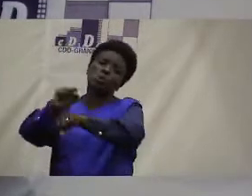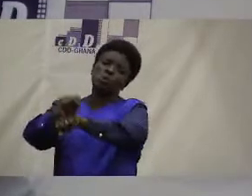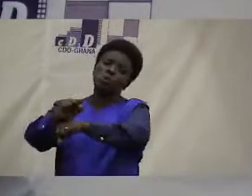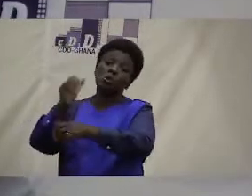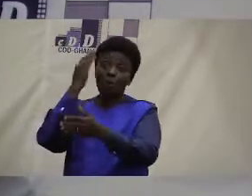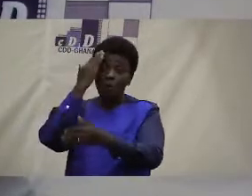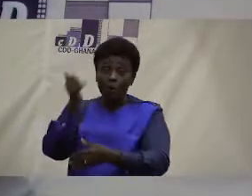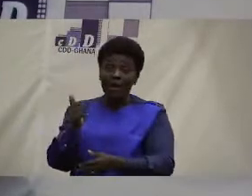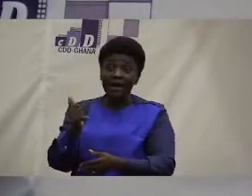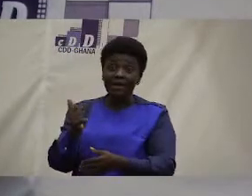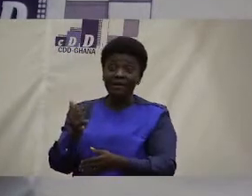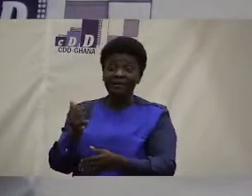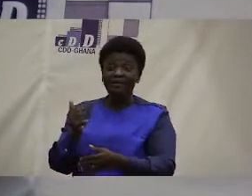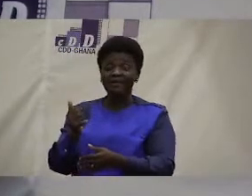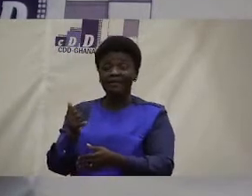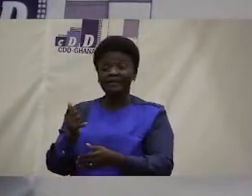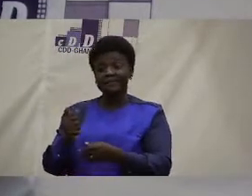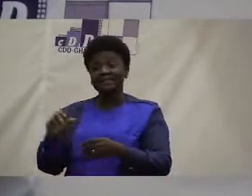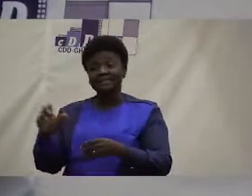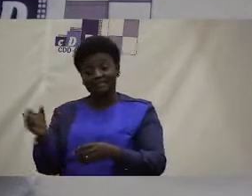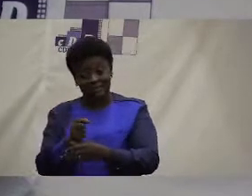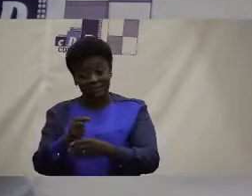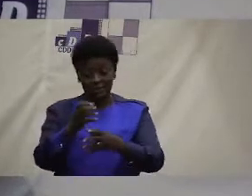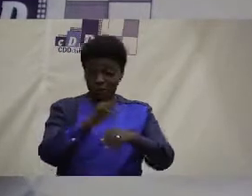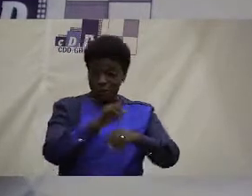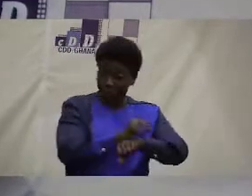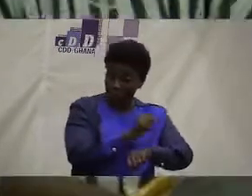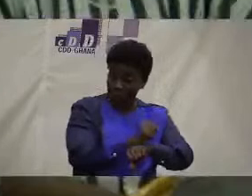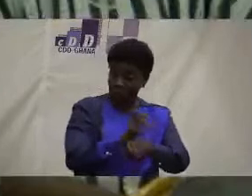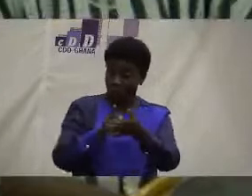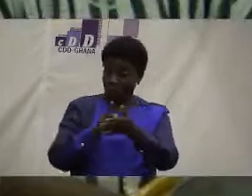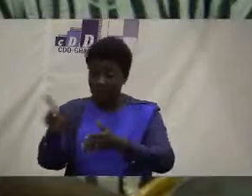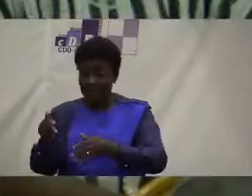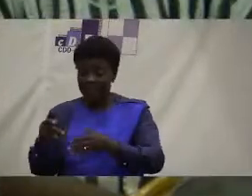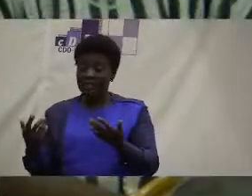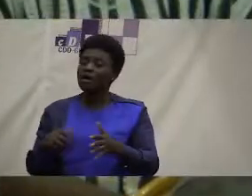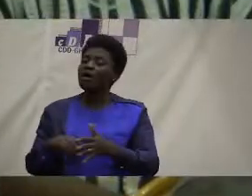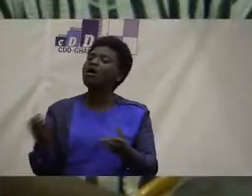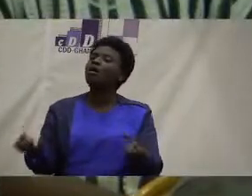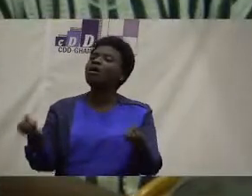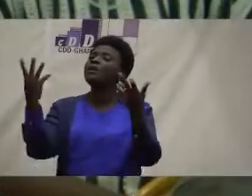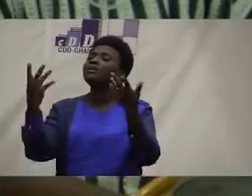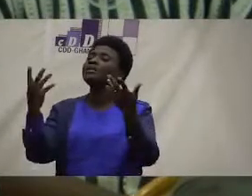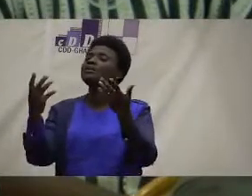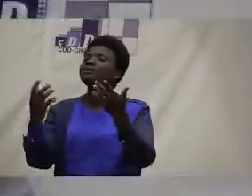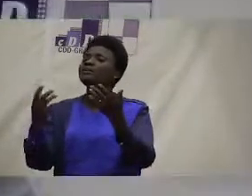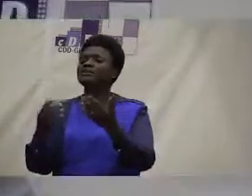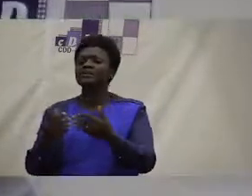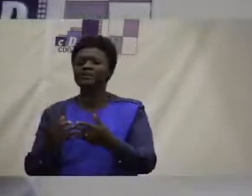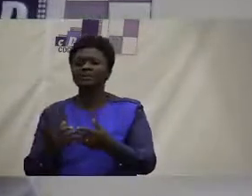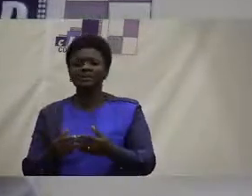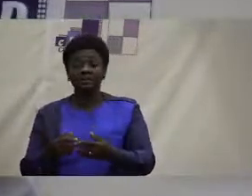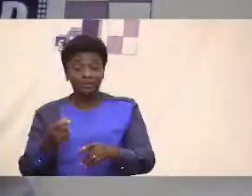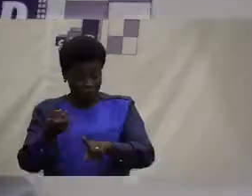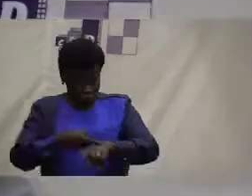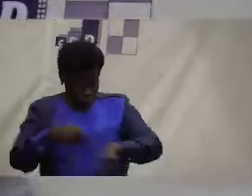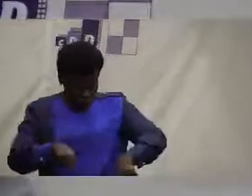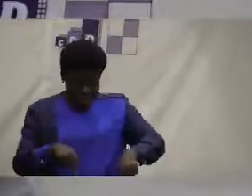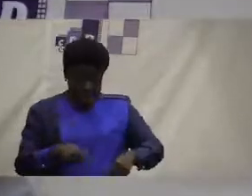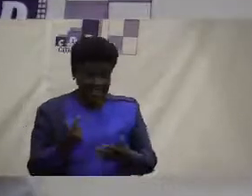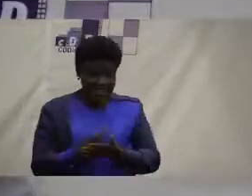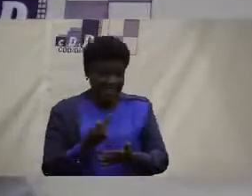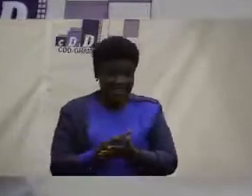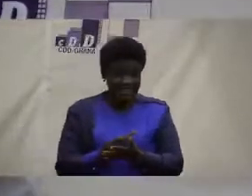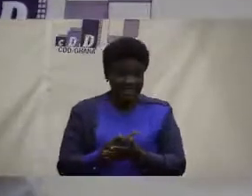is why people take the job, to take like how many CDs. In fact, from Ghana,